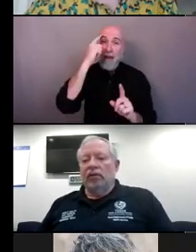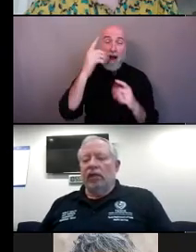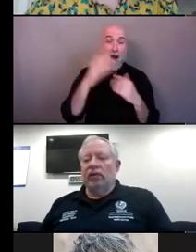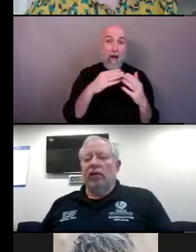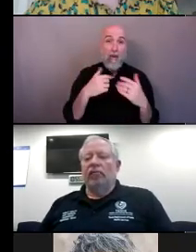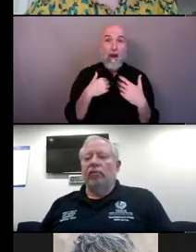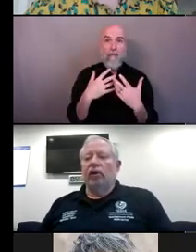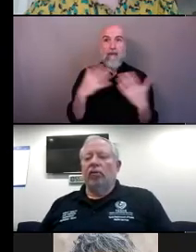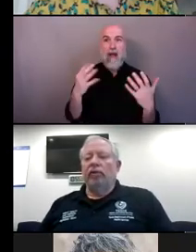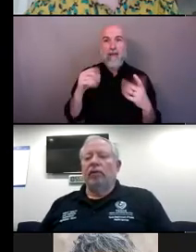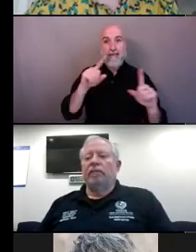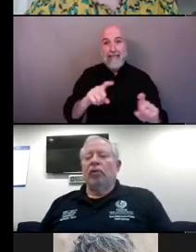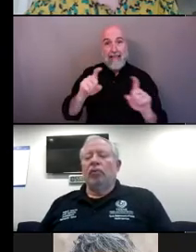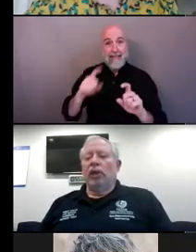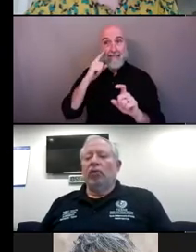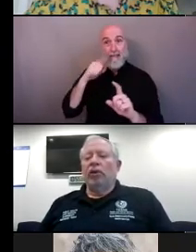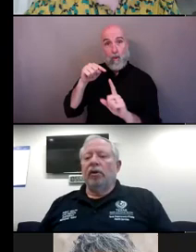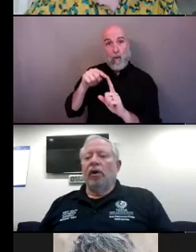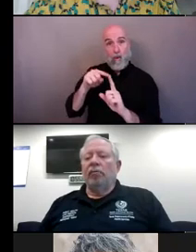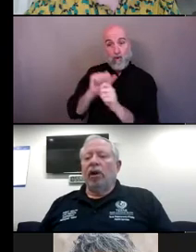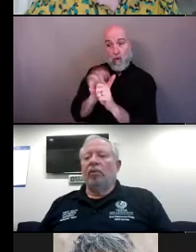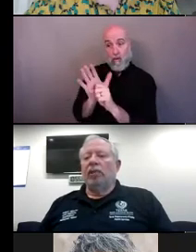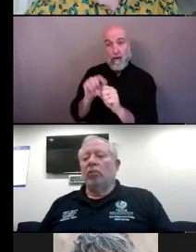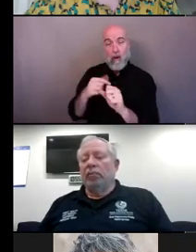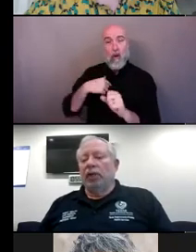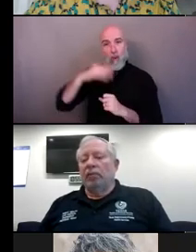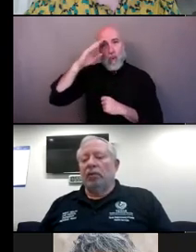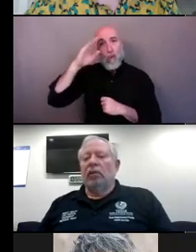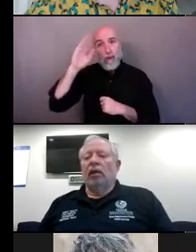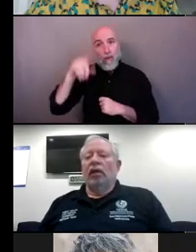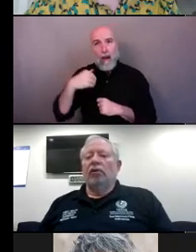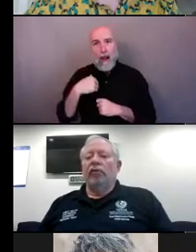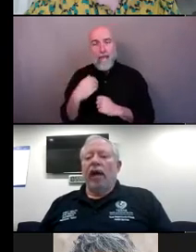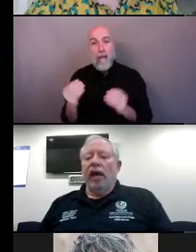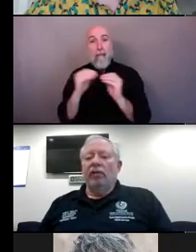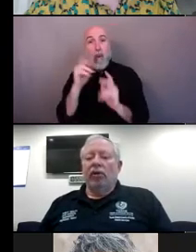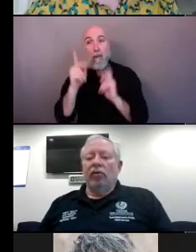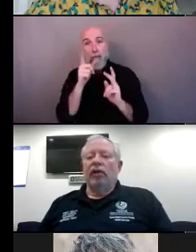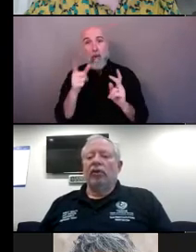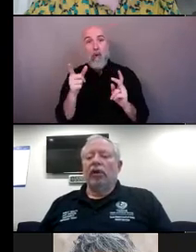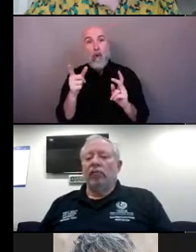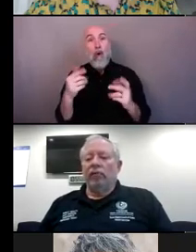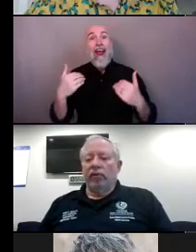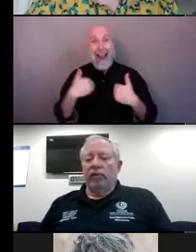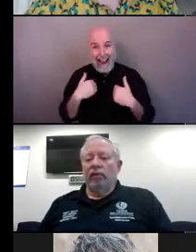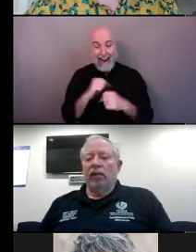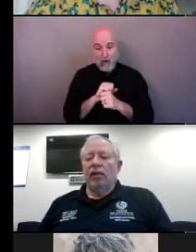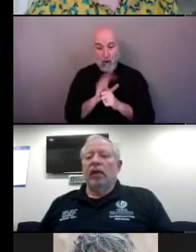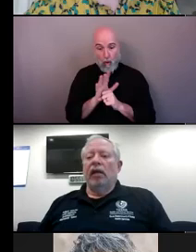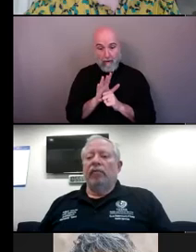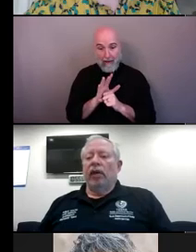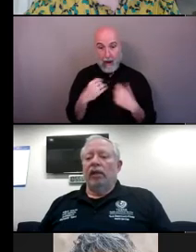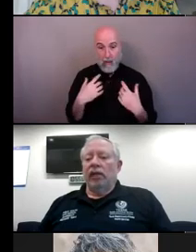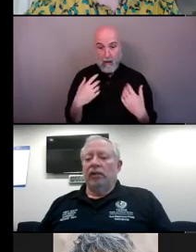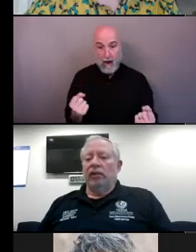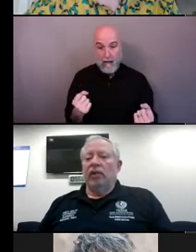and lots of testing for COVID, we know that there are probably more people who've had COVID and recovered from it